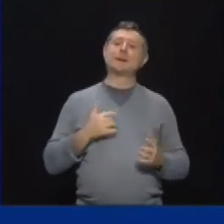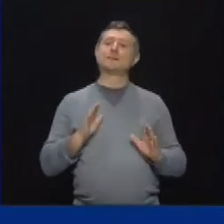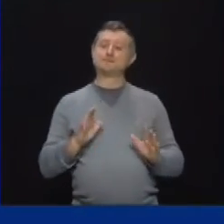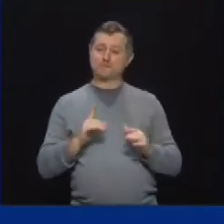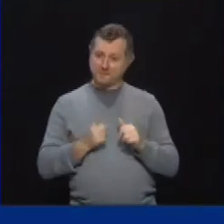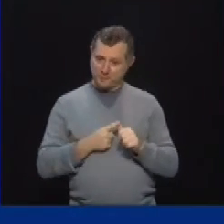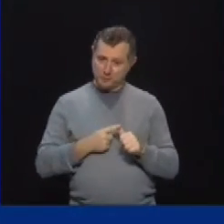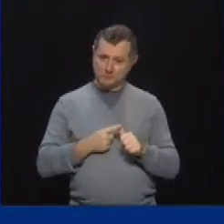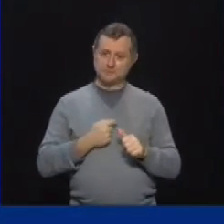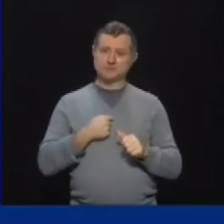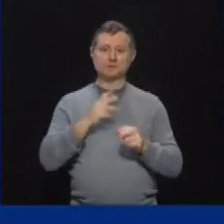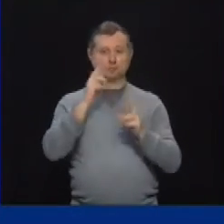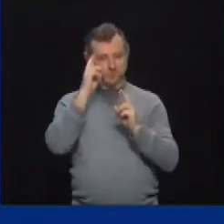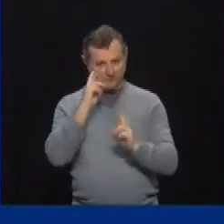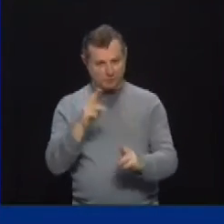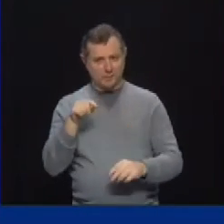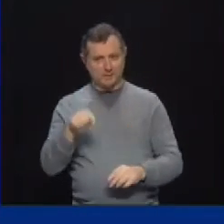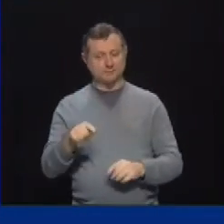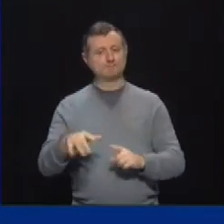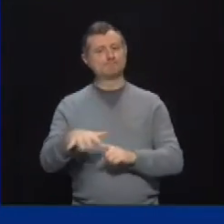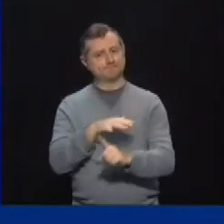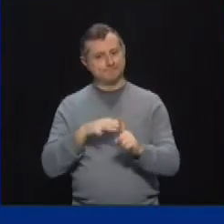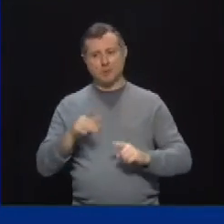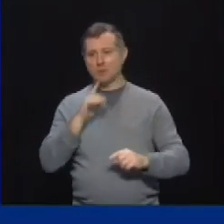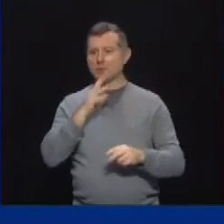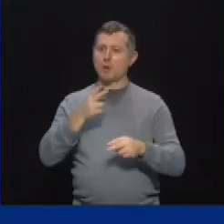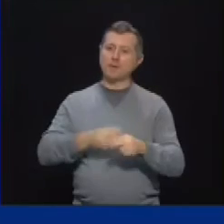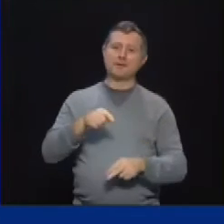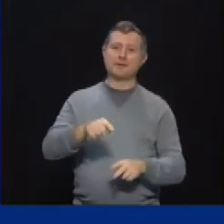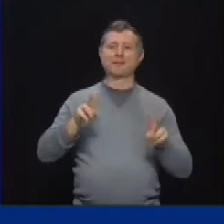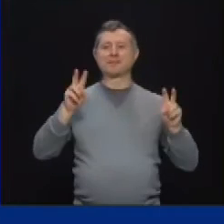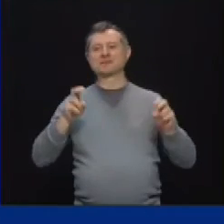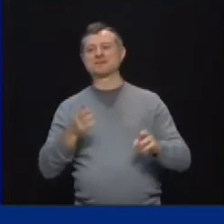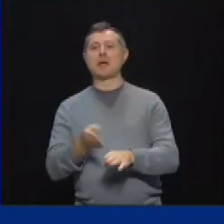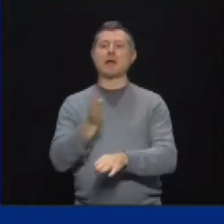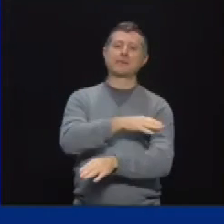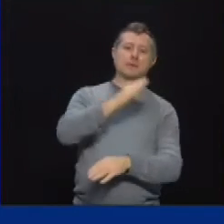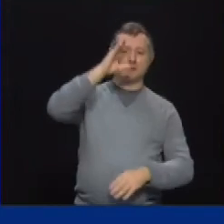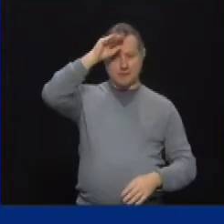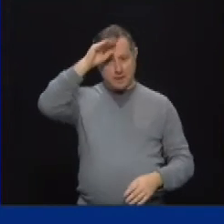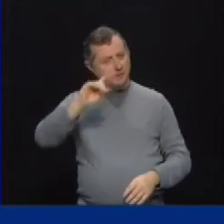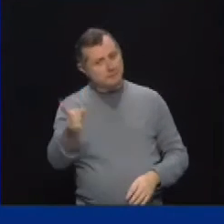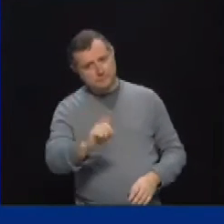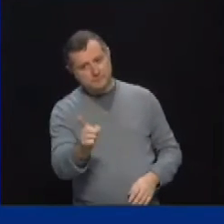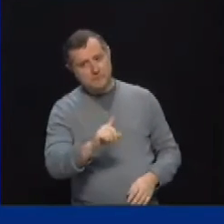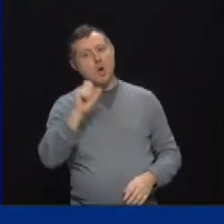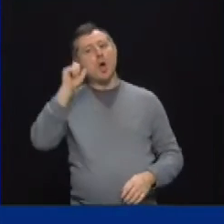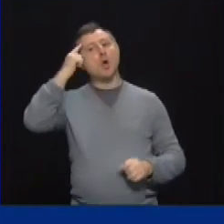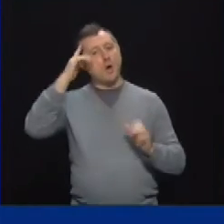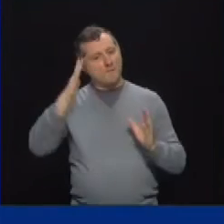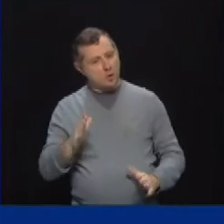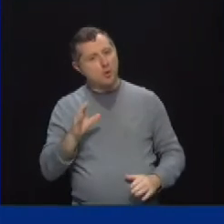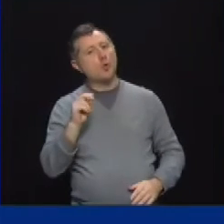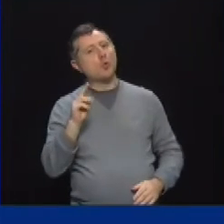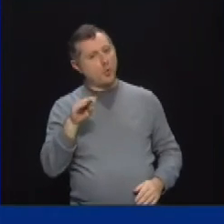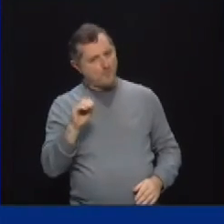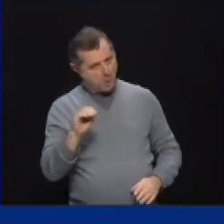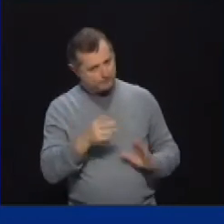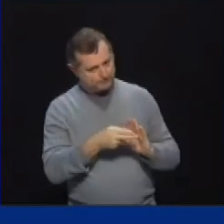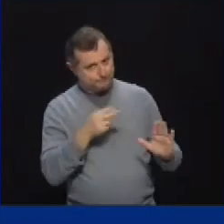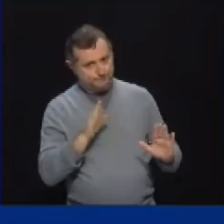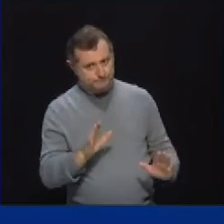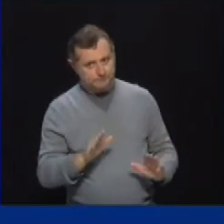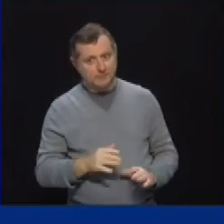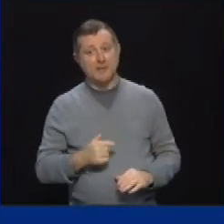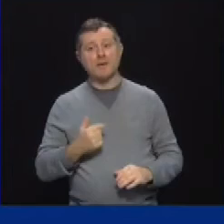That's former Governor Cuomo. And I support many of those projects. There are others that I have questions about. And